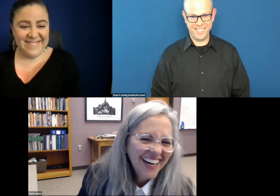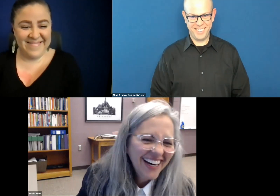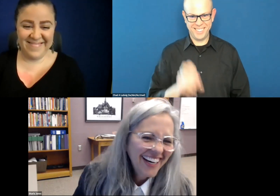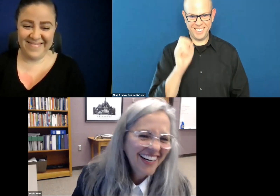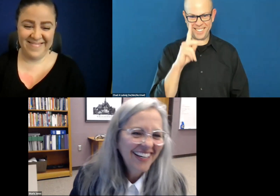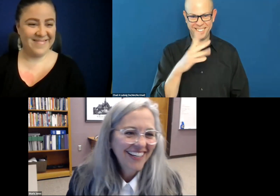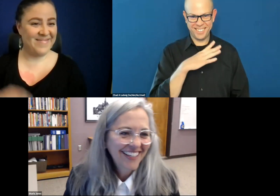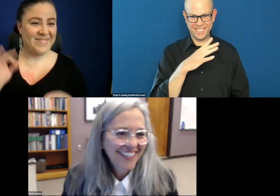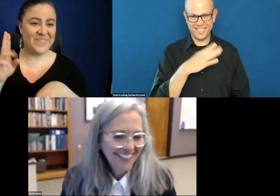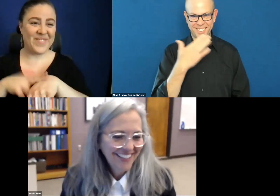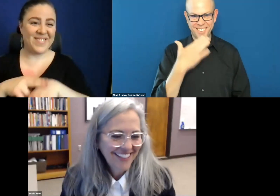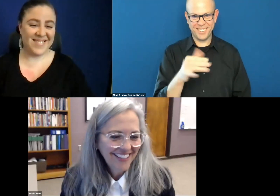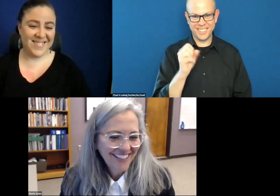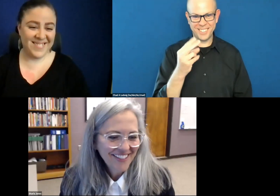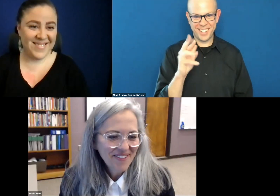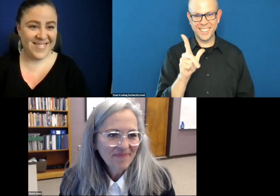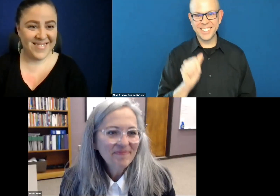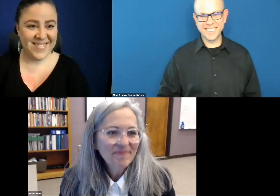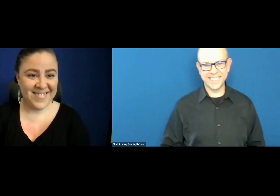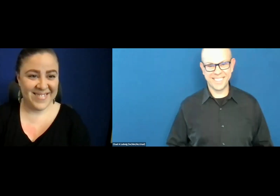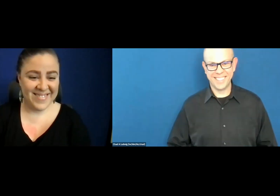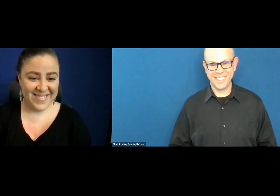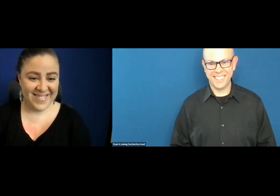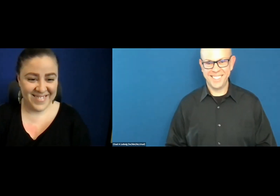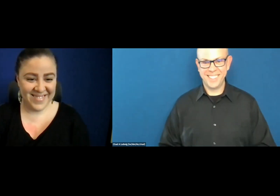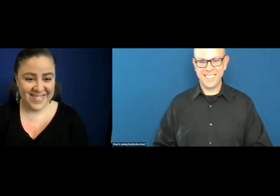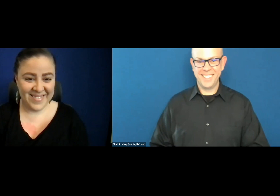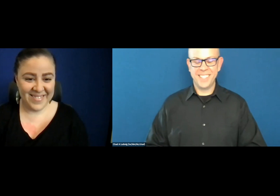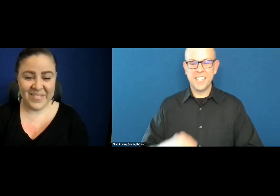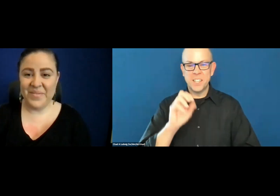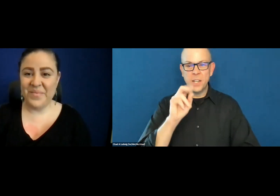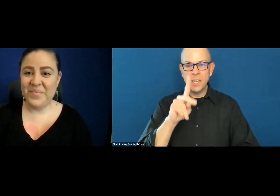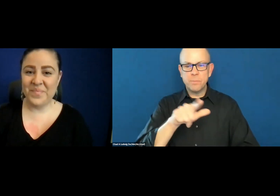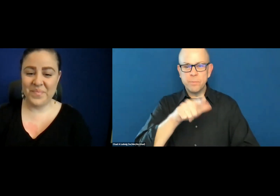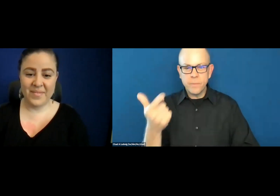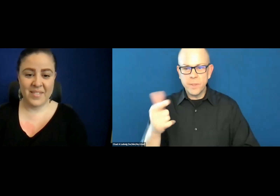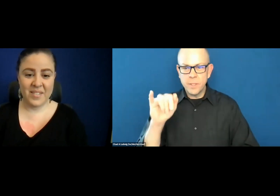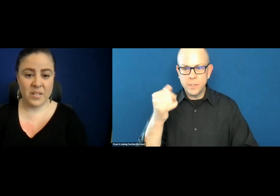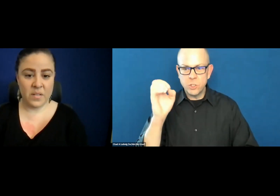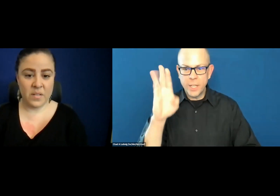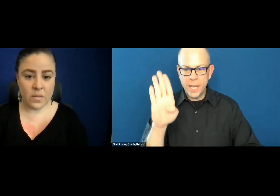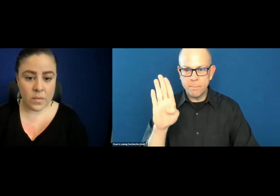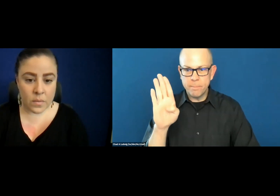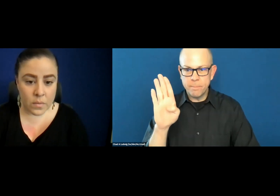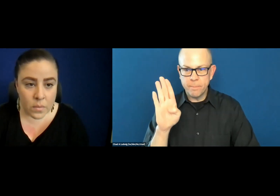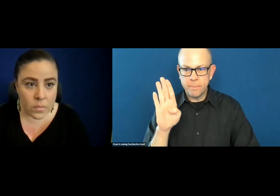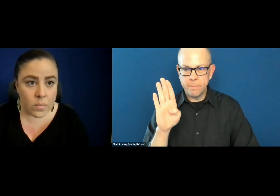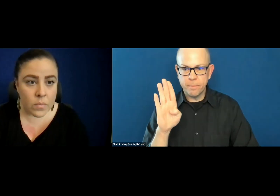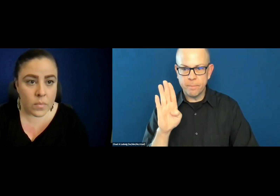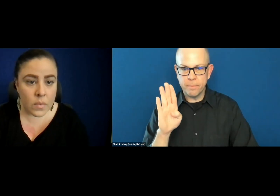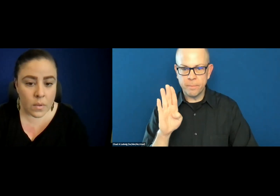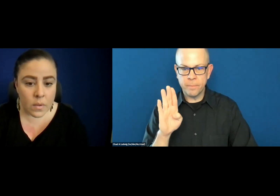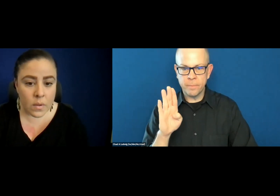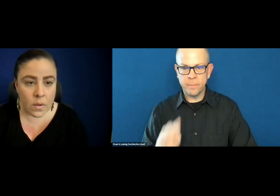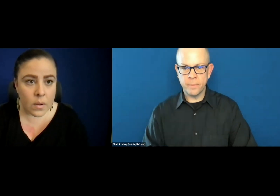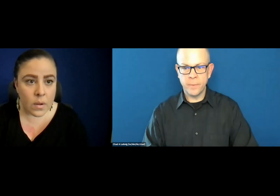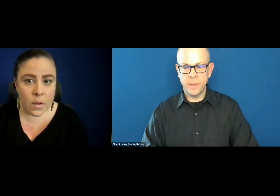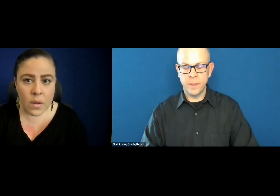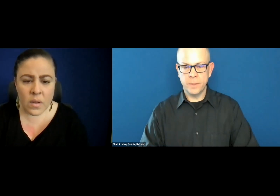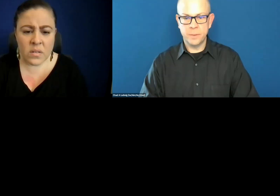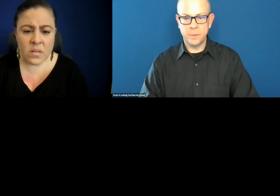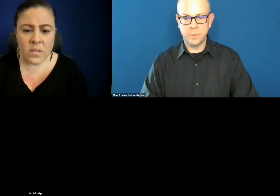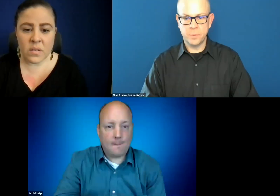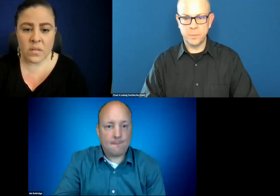much. That's so great. You're welcome. Of course, of Charlotte. course. Okay, so let's see here. Jeb, did you